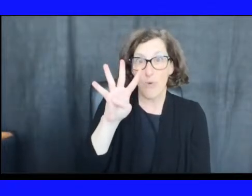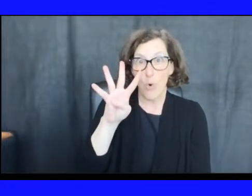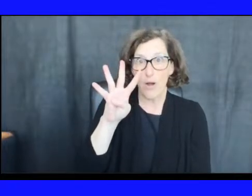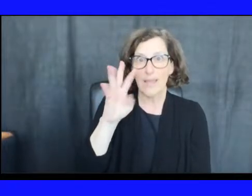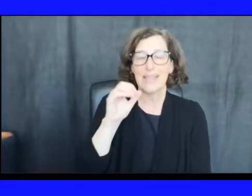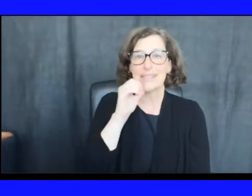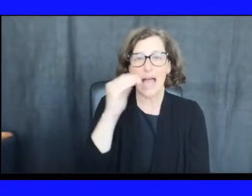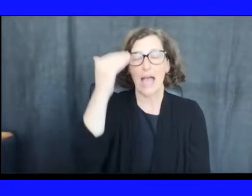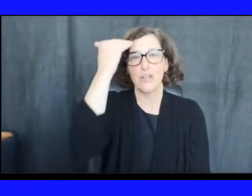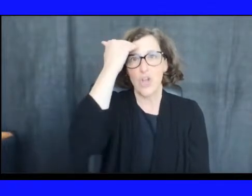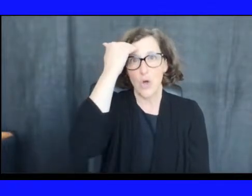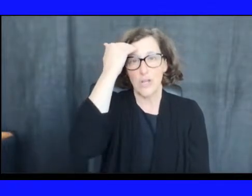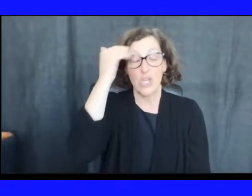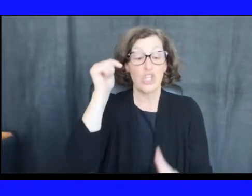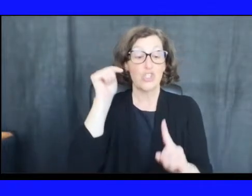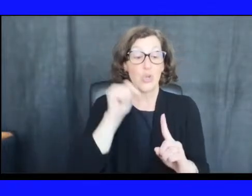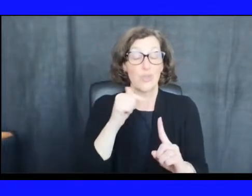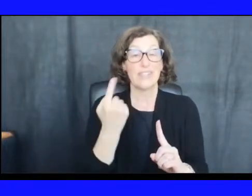45%